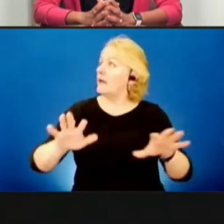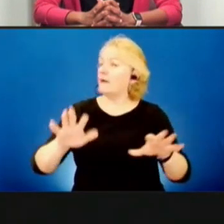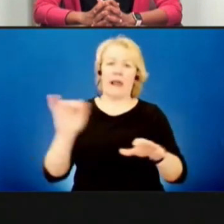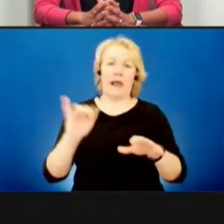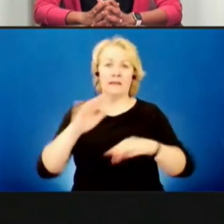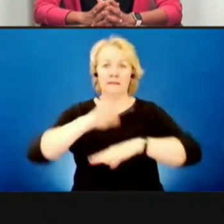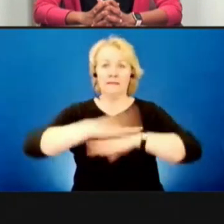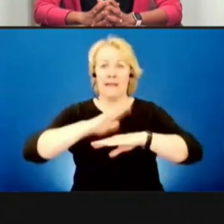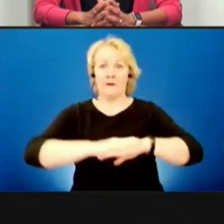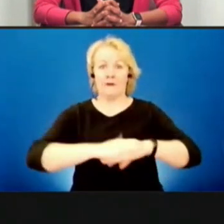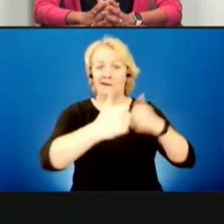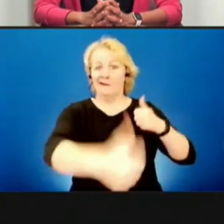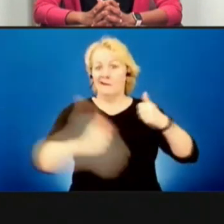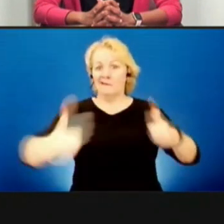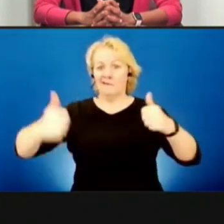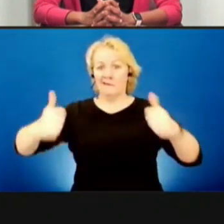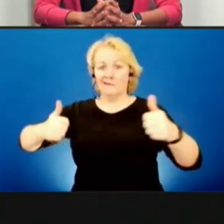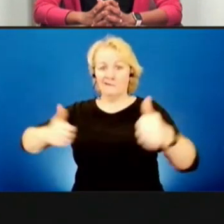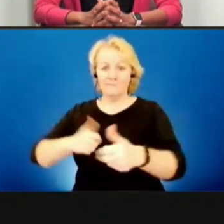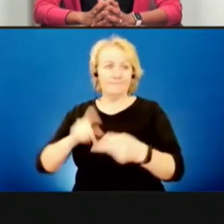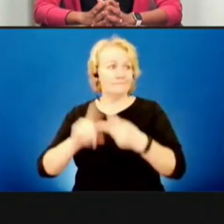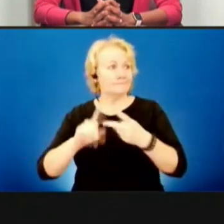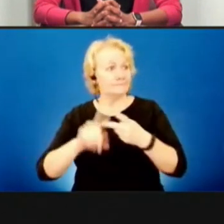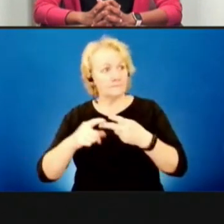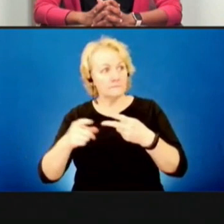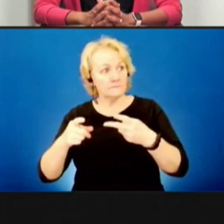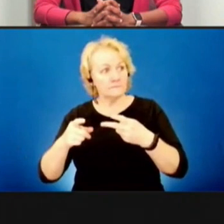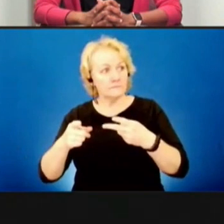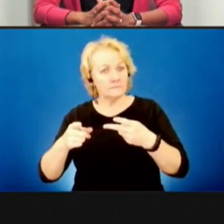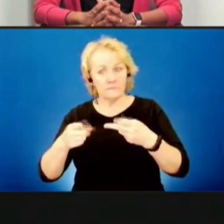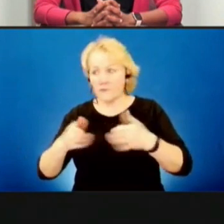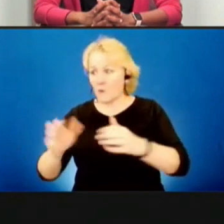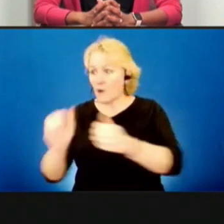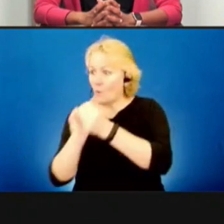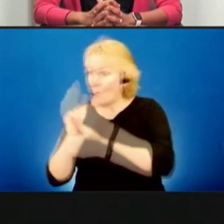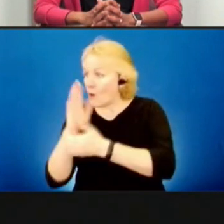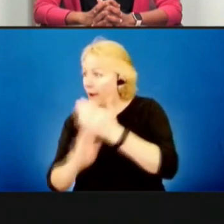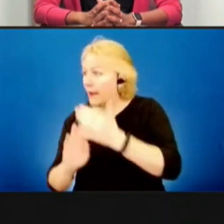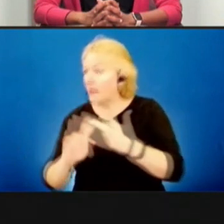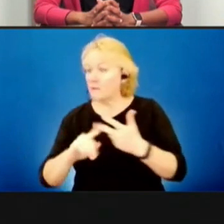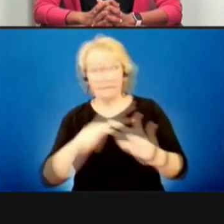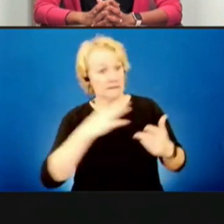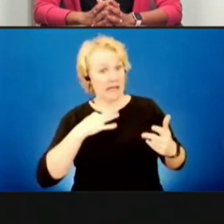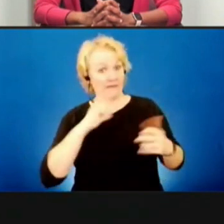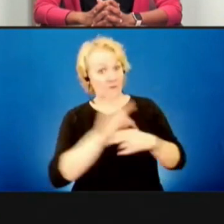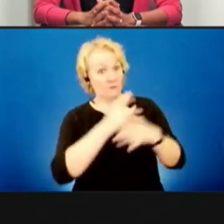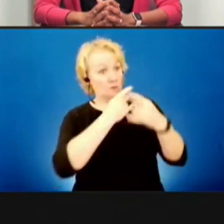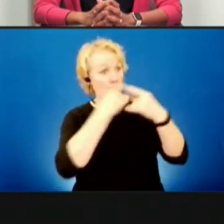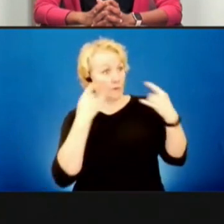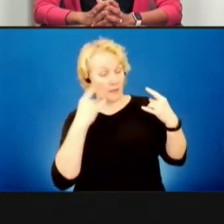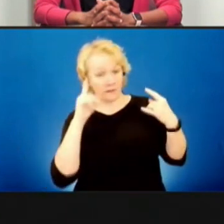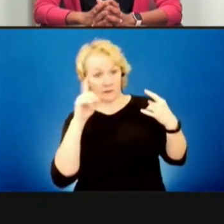and availability of hand sanitizers, whether staff are wearing masks. Some